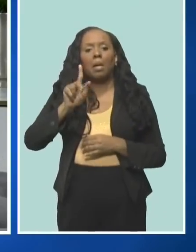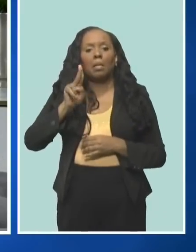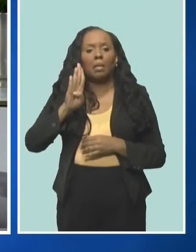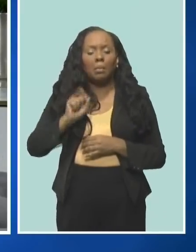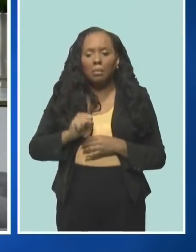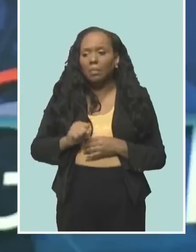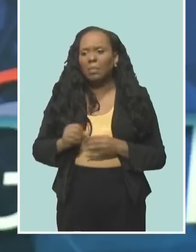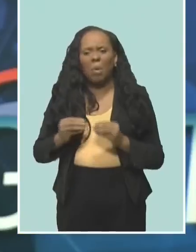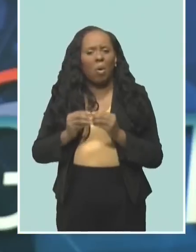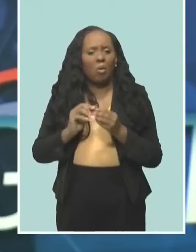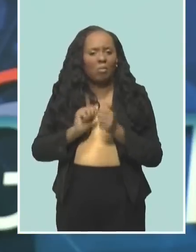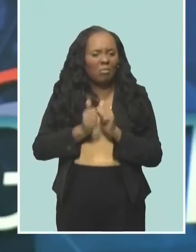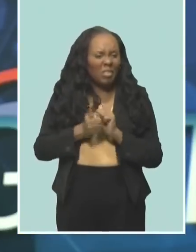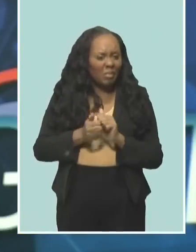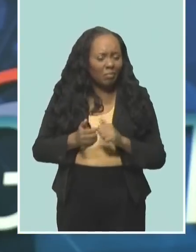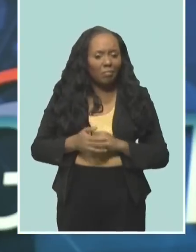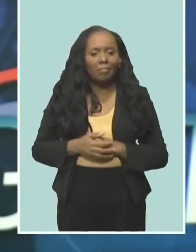that.